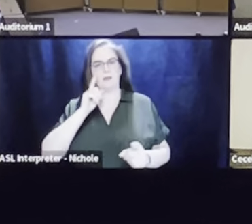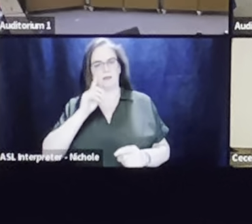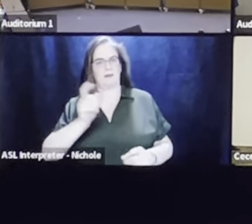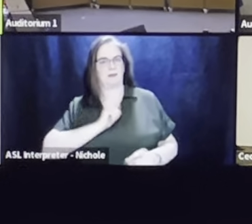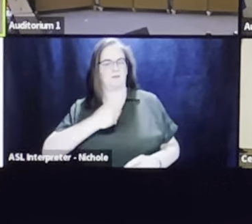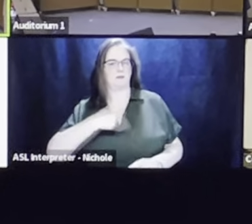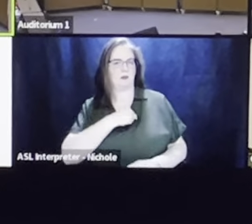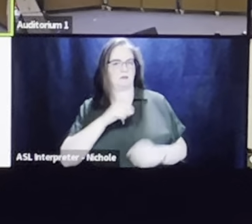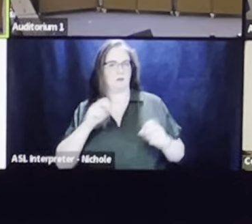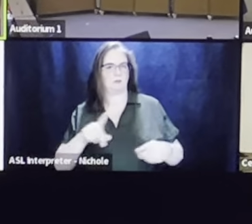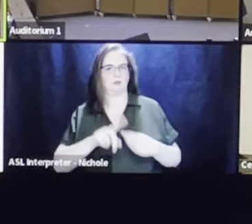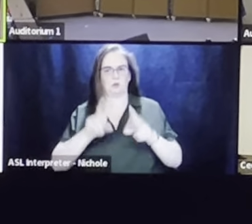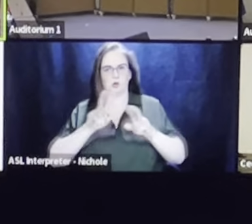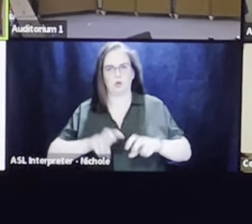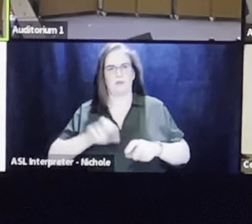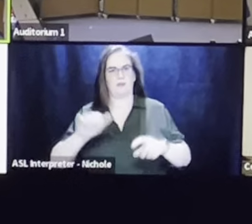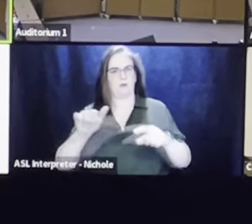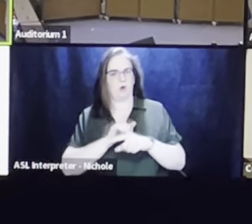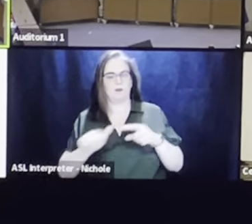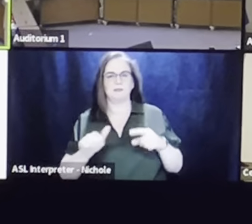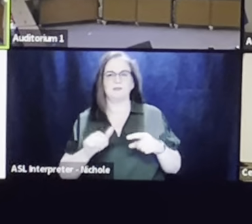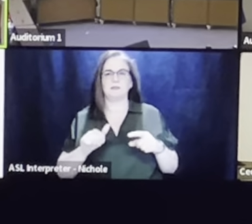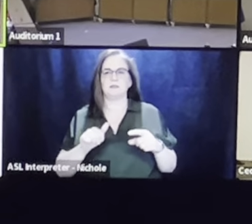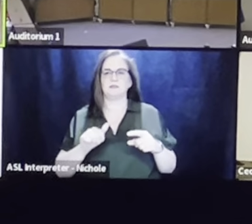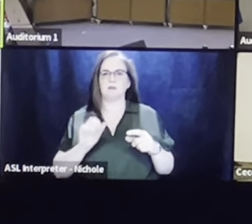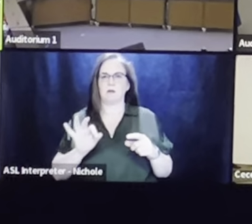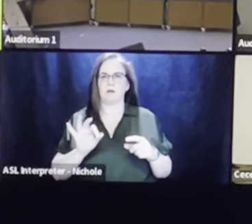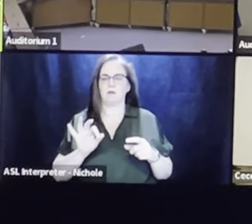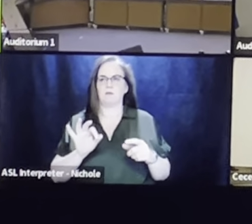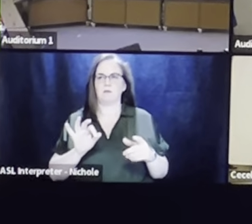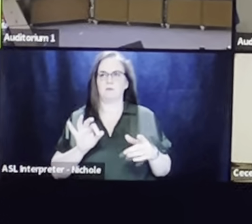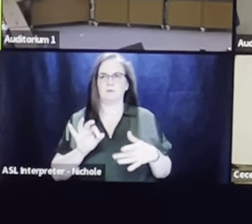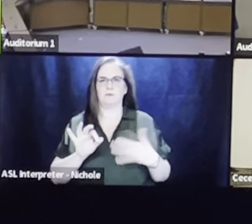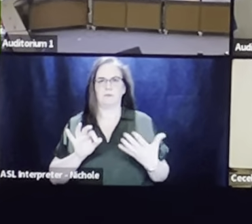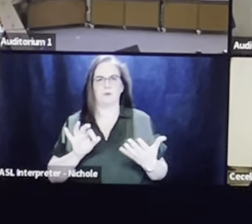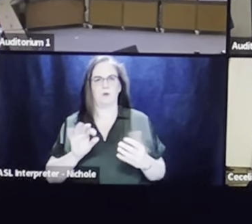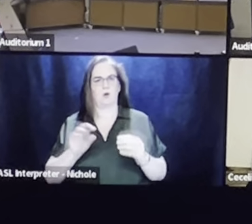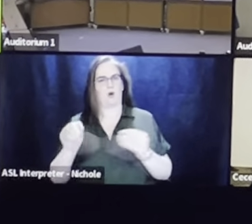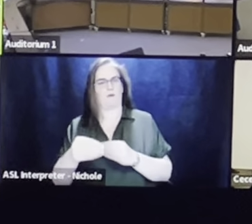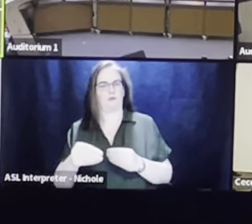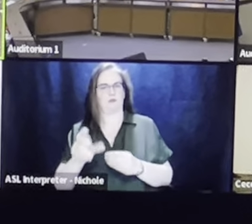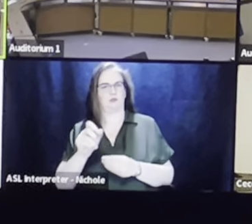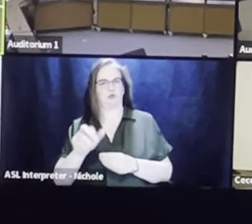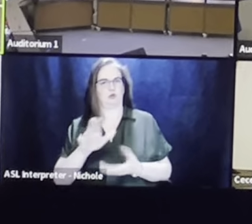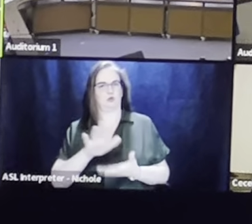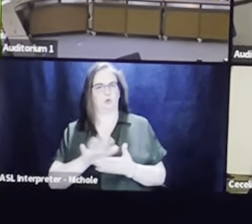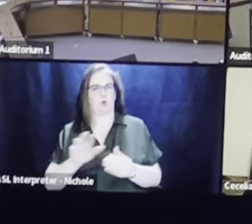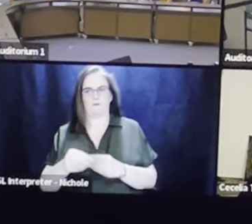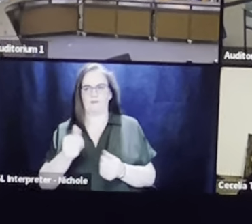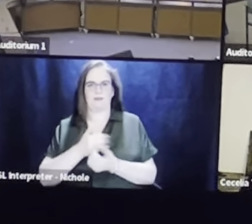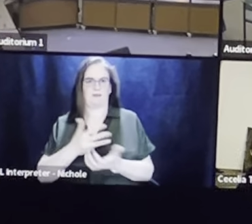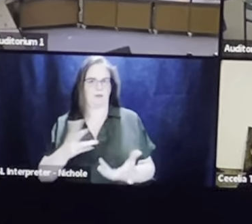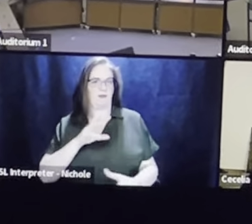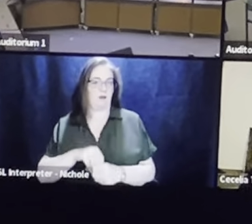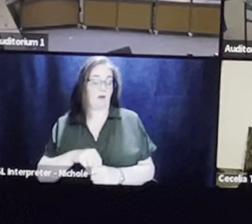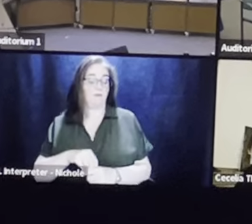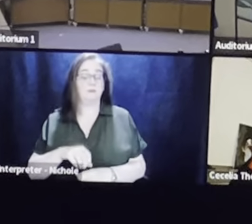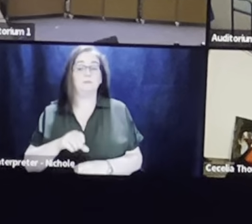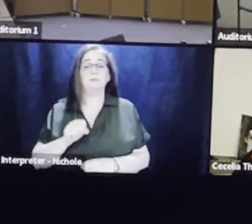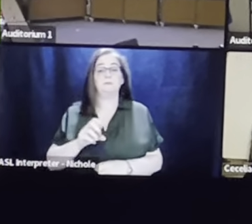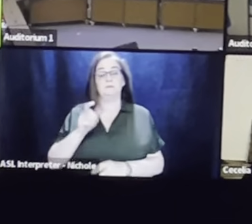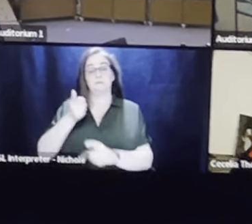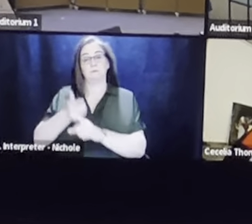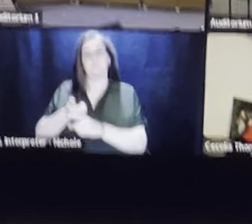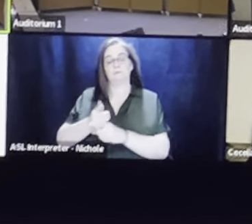us an opportunity to look at the practices of the office, the charter school office, everything involved. And so it in